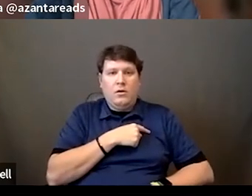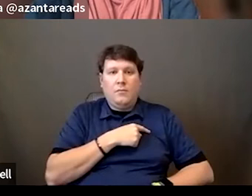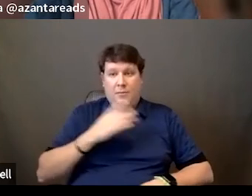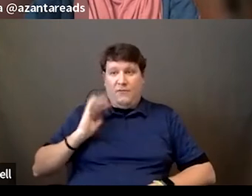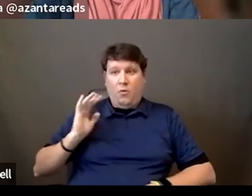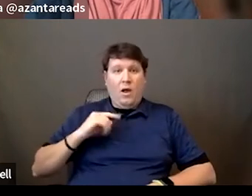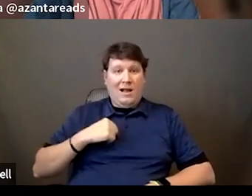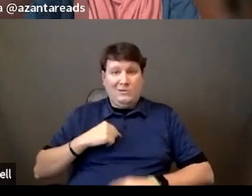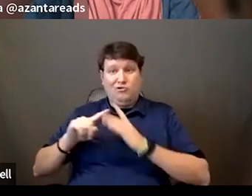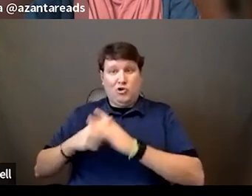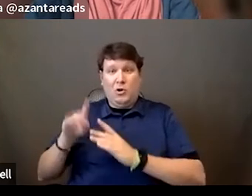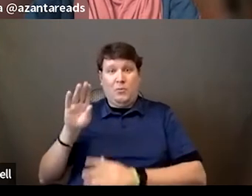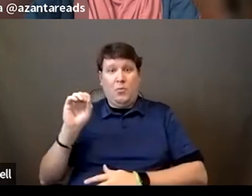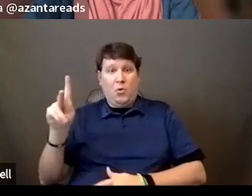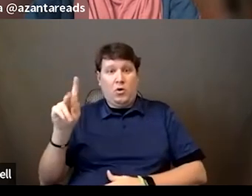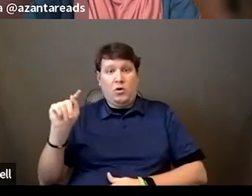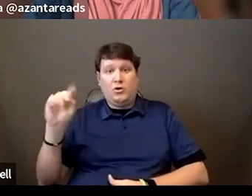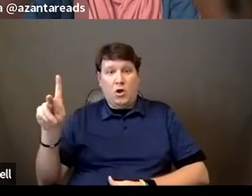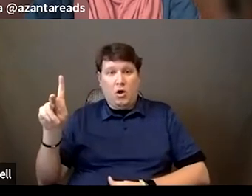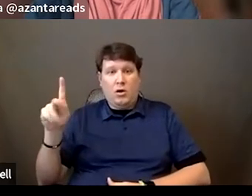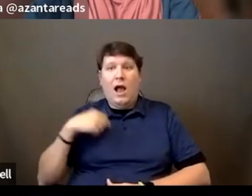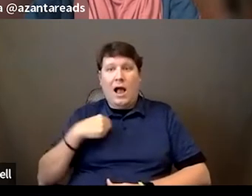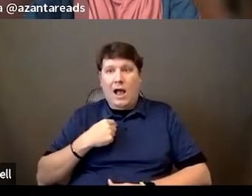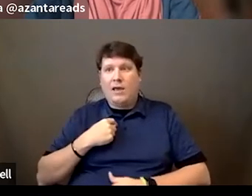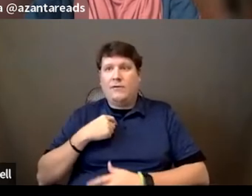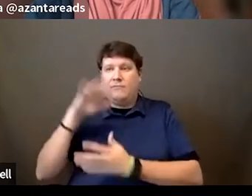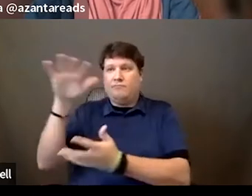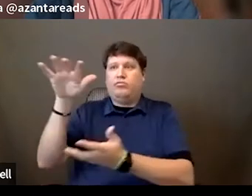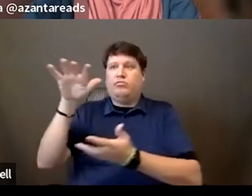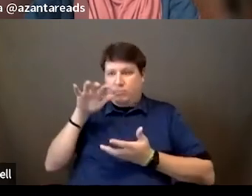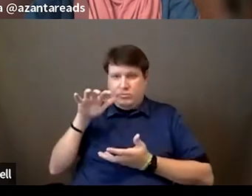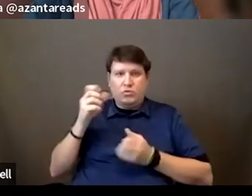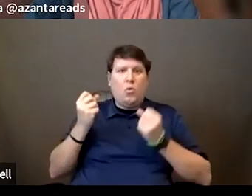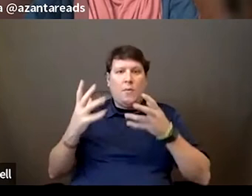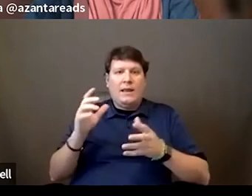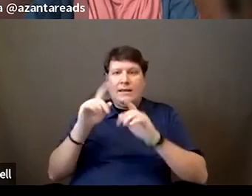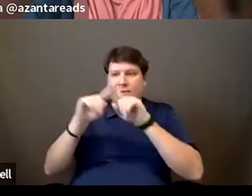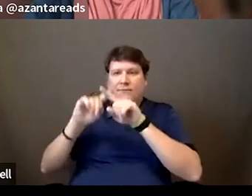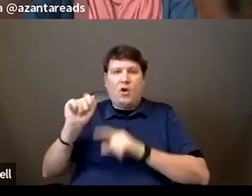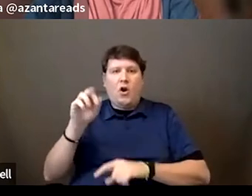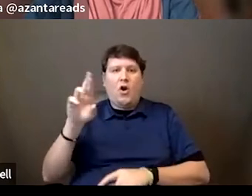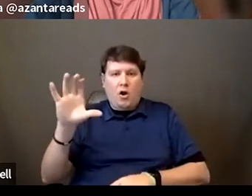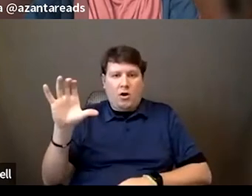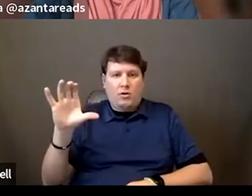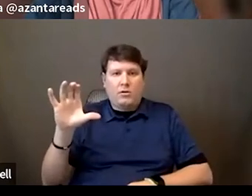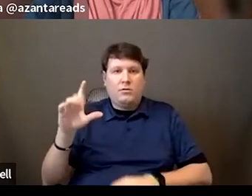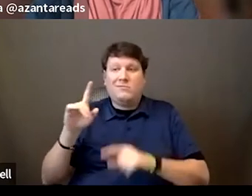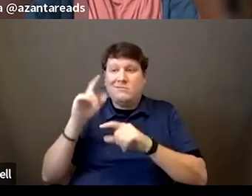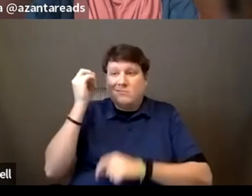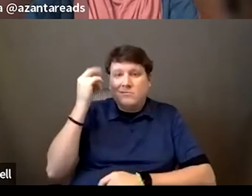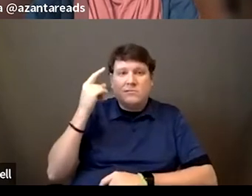was just like an abundance of ARCs of books that I will never read, right? Like genres that I'm not interested in,